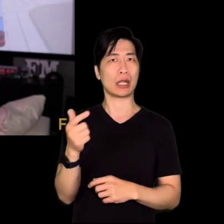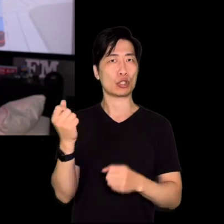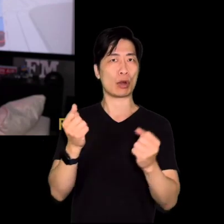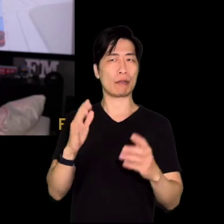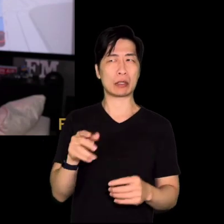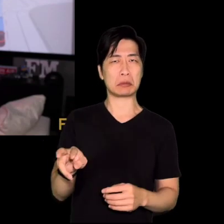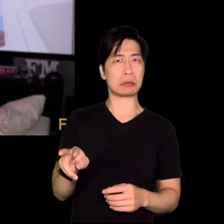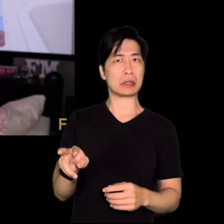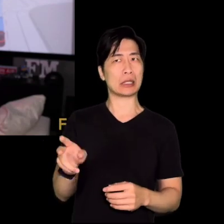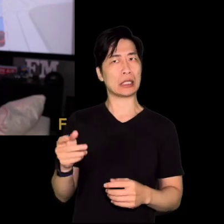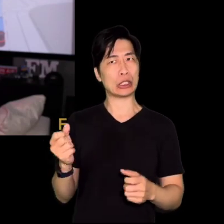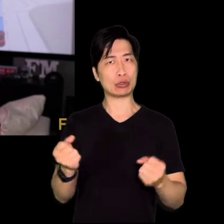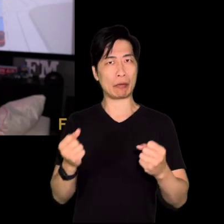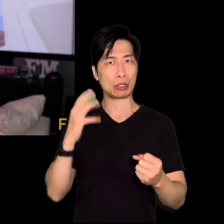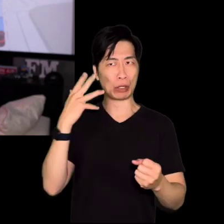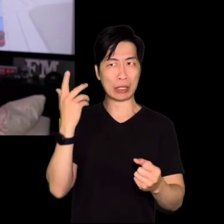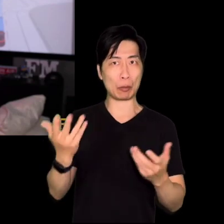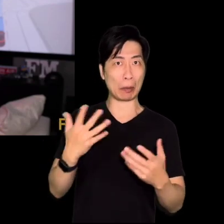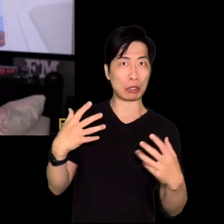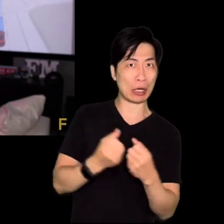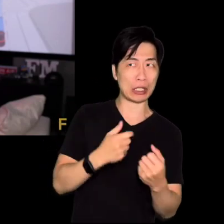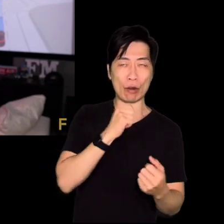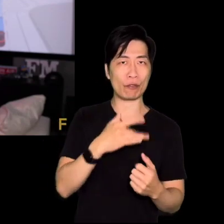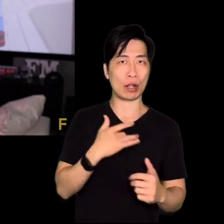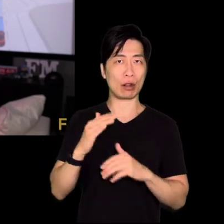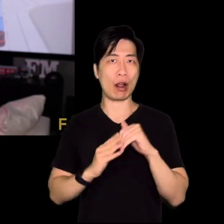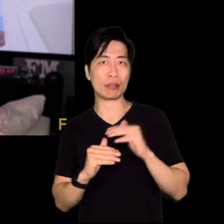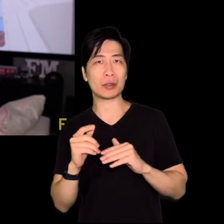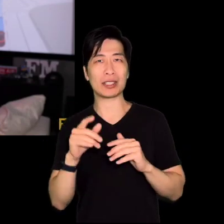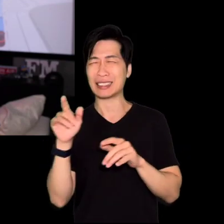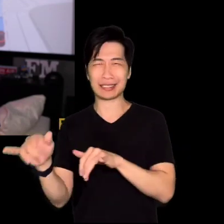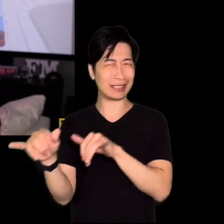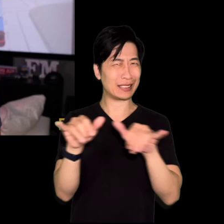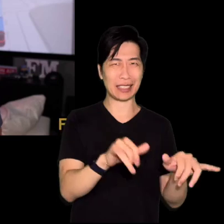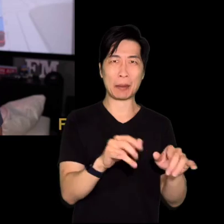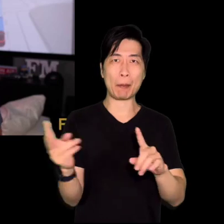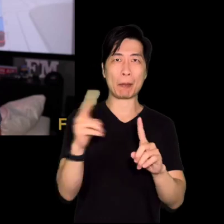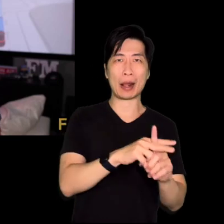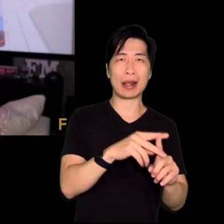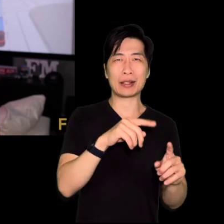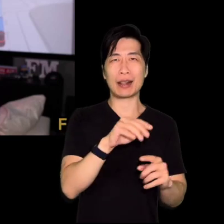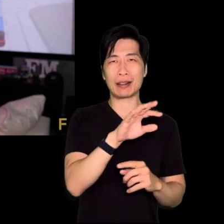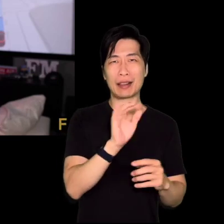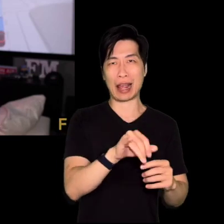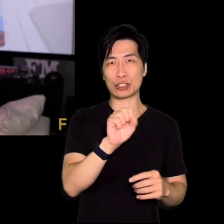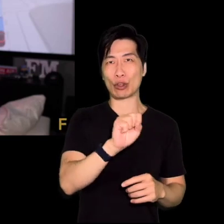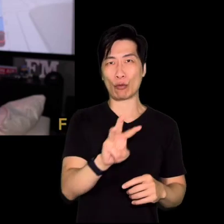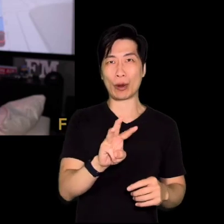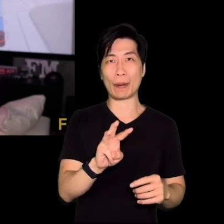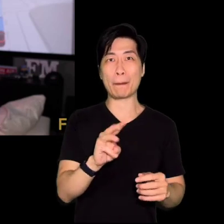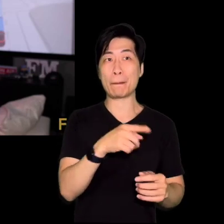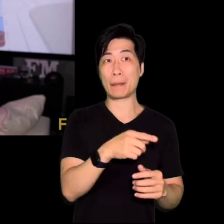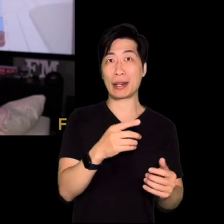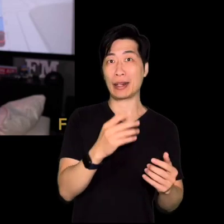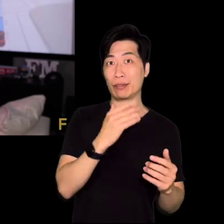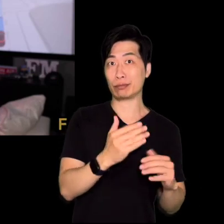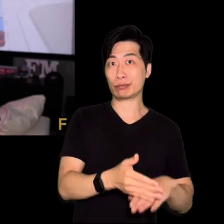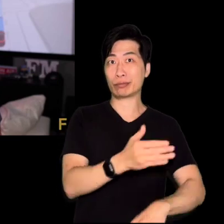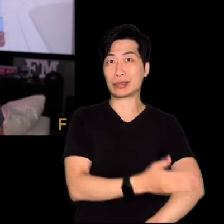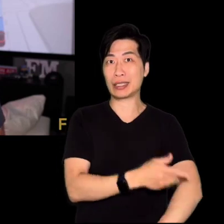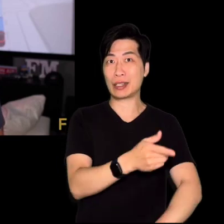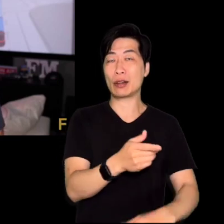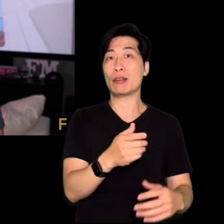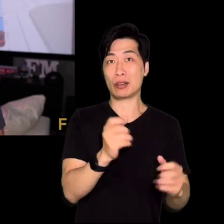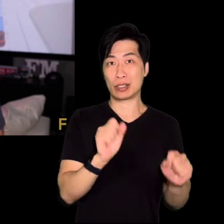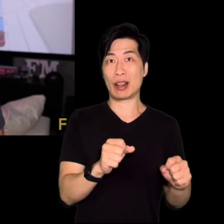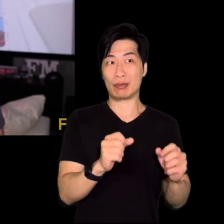this guy's driving kind of crazy. We might crash. I don't feel comfortable, right? So this is where this software has a chance to take this up to a completely